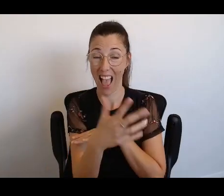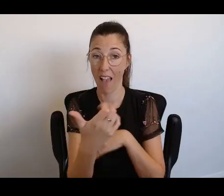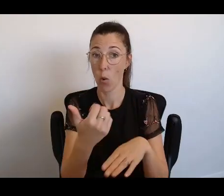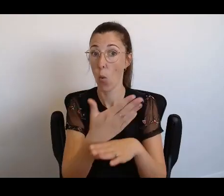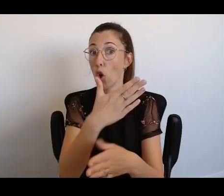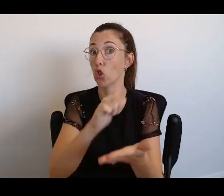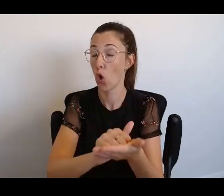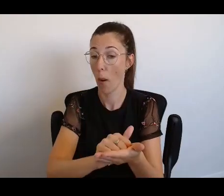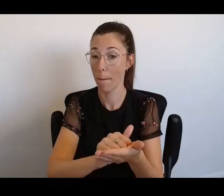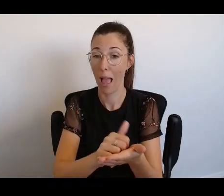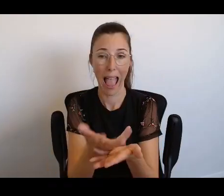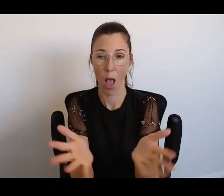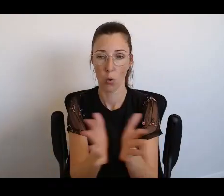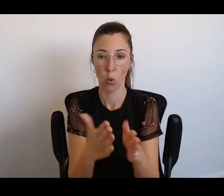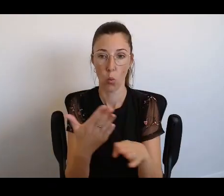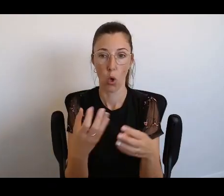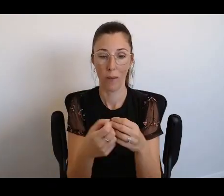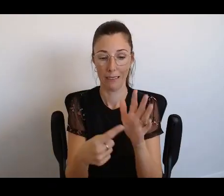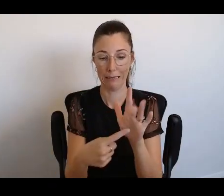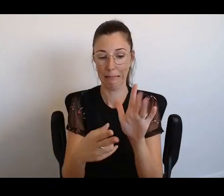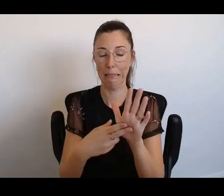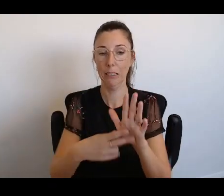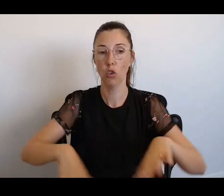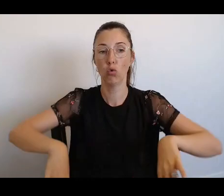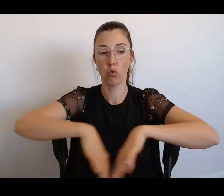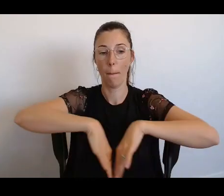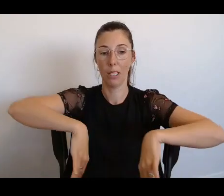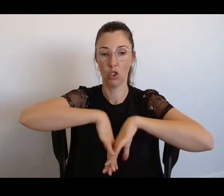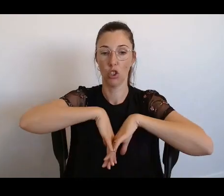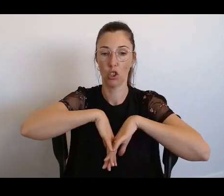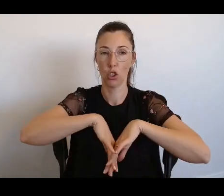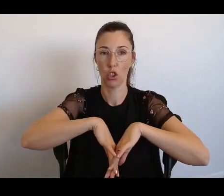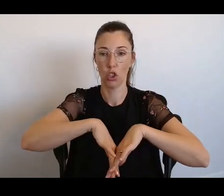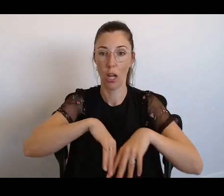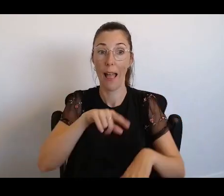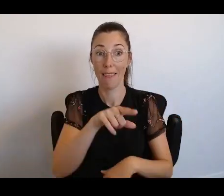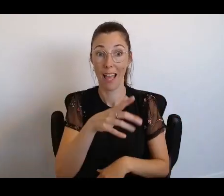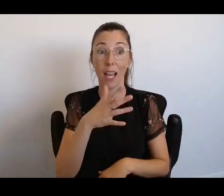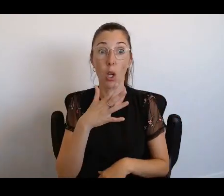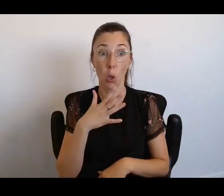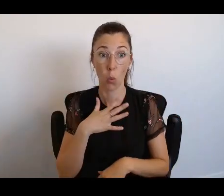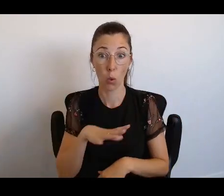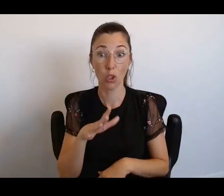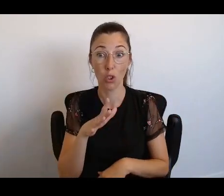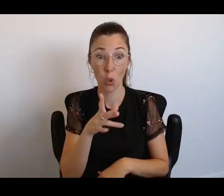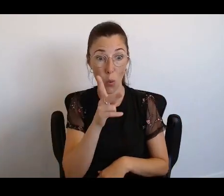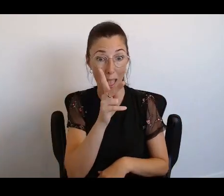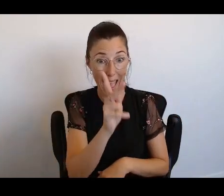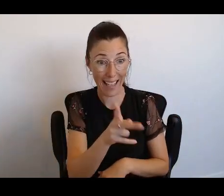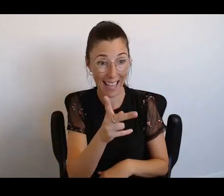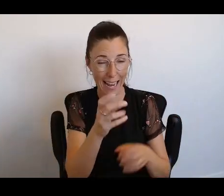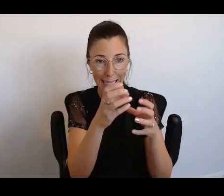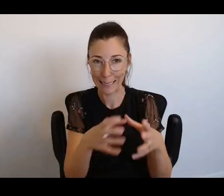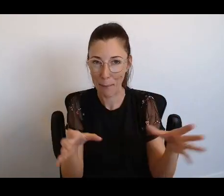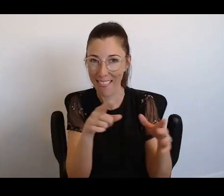working with tin rubbish, and they wished to revisit and expand upon this idea whilst I was there.